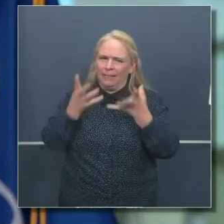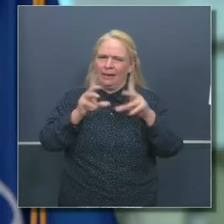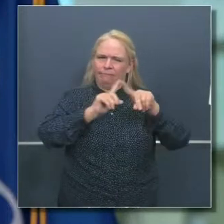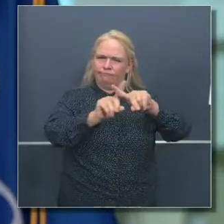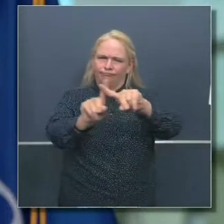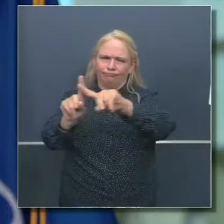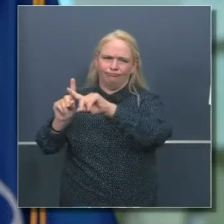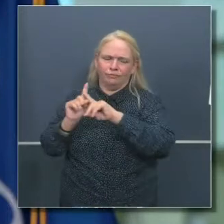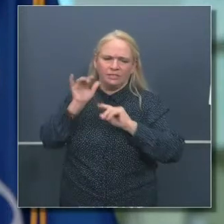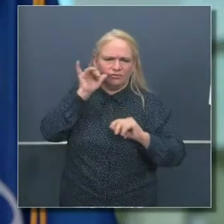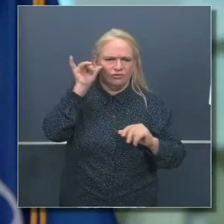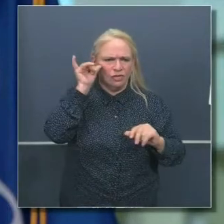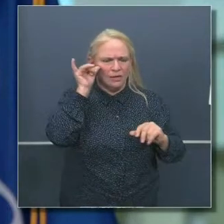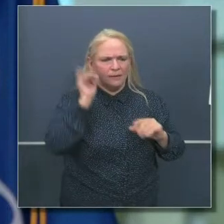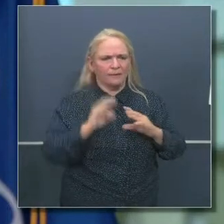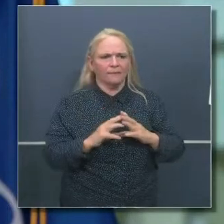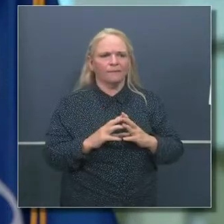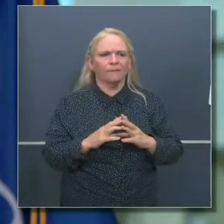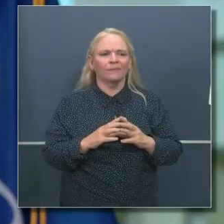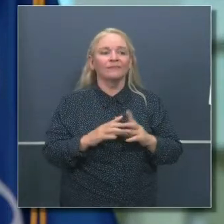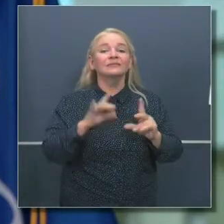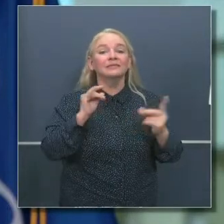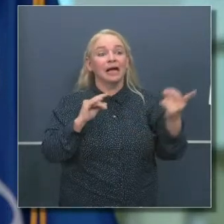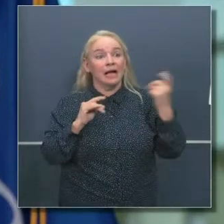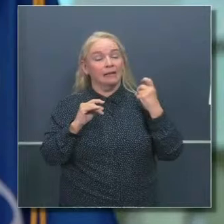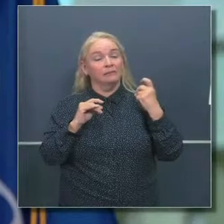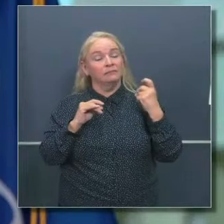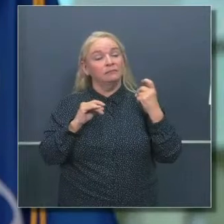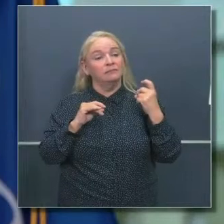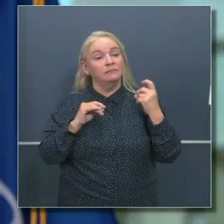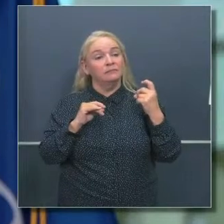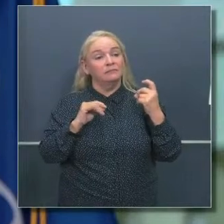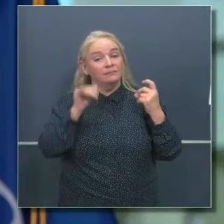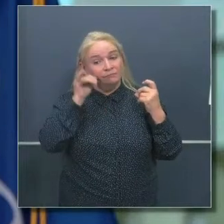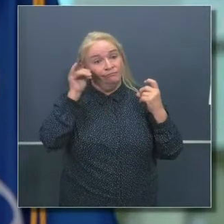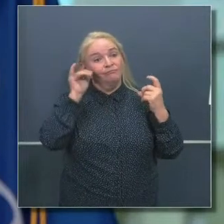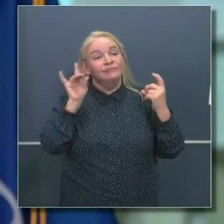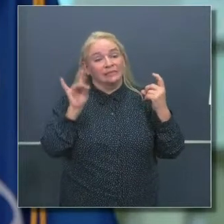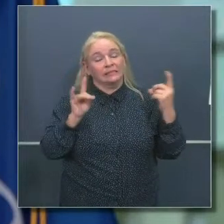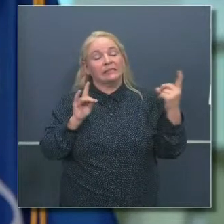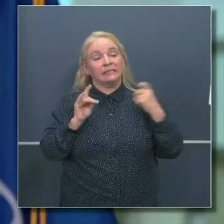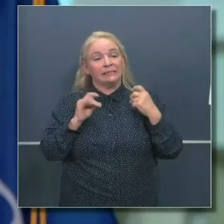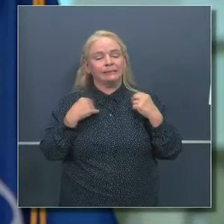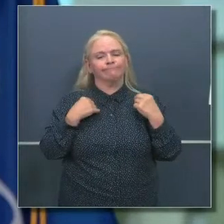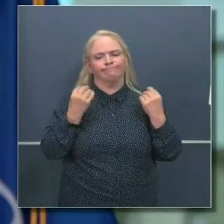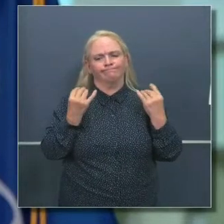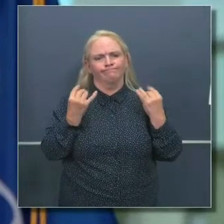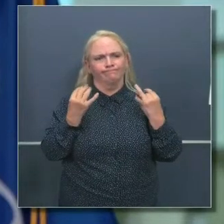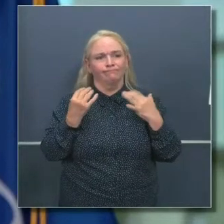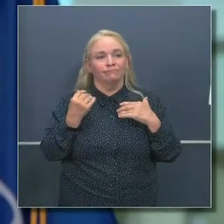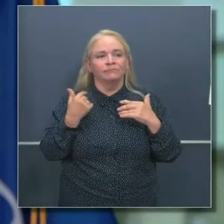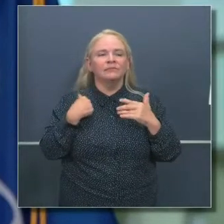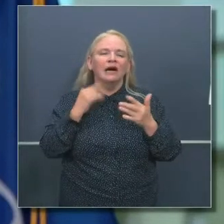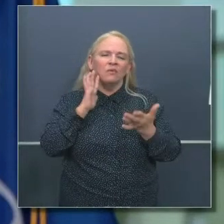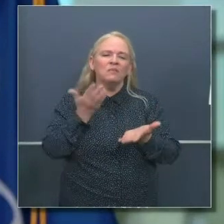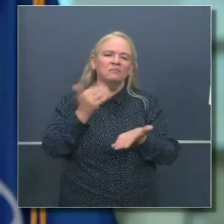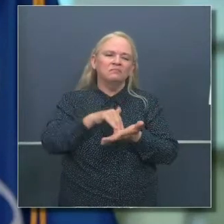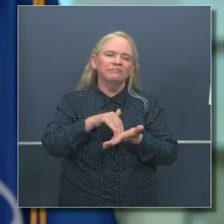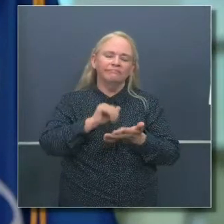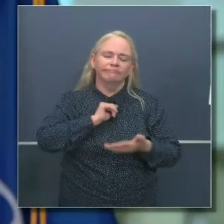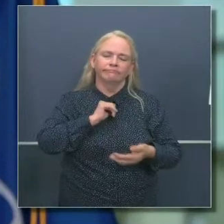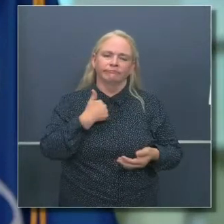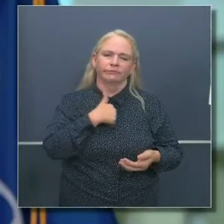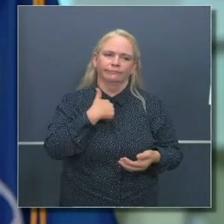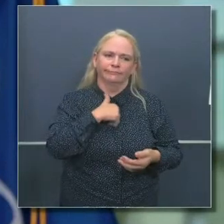interviews yesterday. That question was posed on multiple occasions. Forgive me if I may come across as repeating myself from some of you